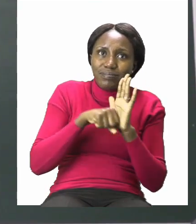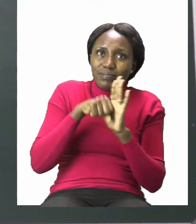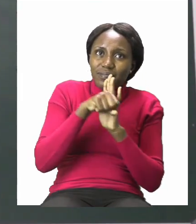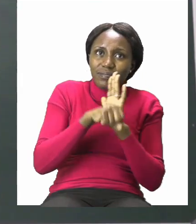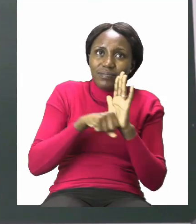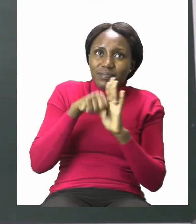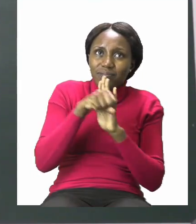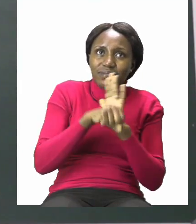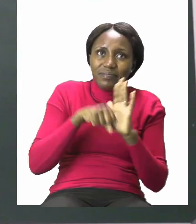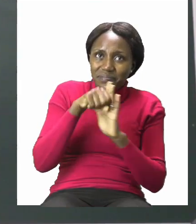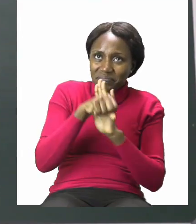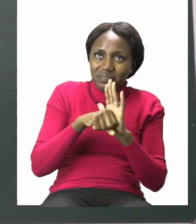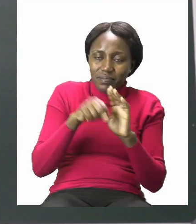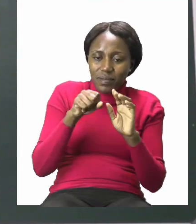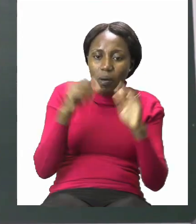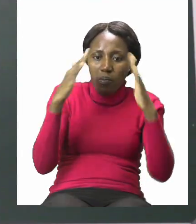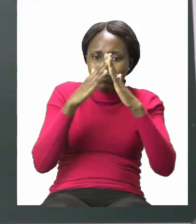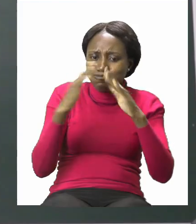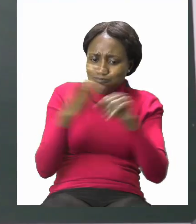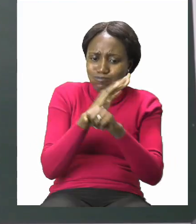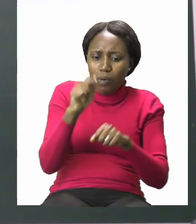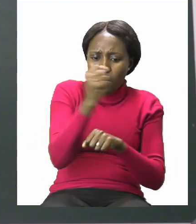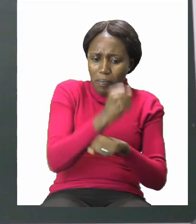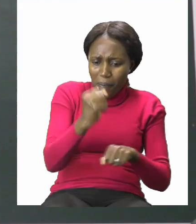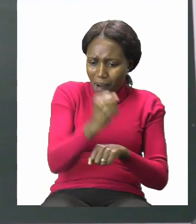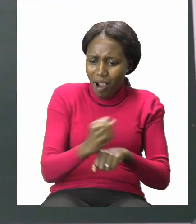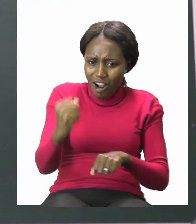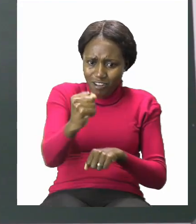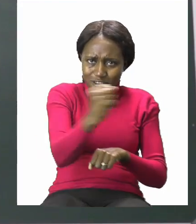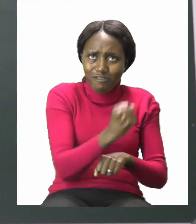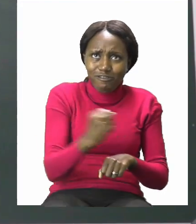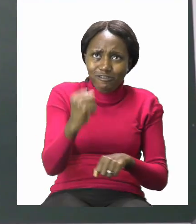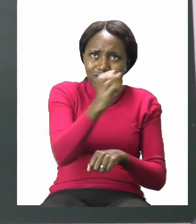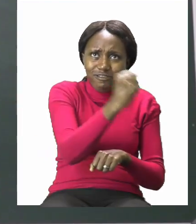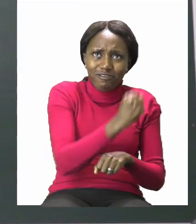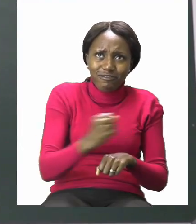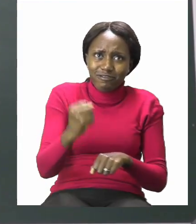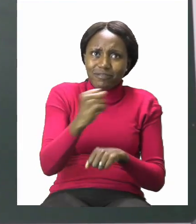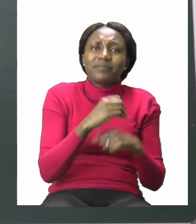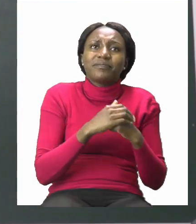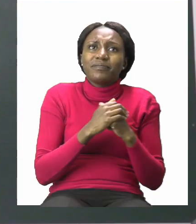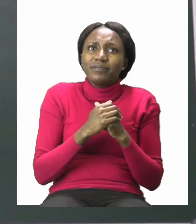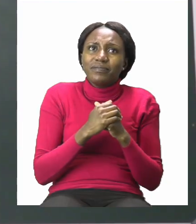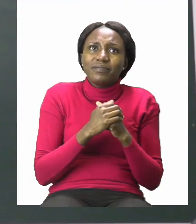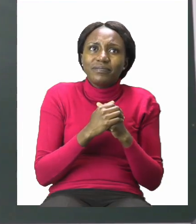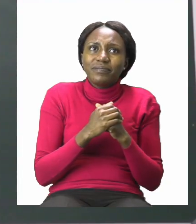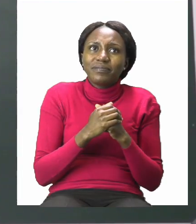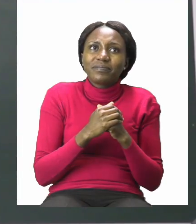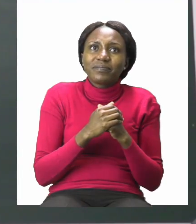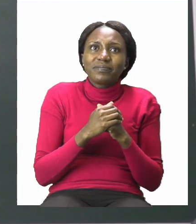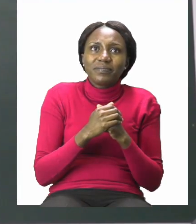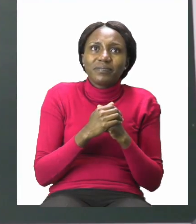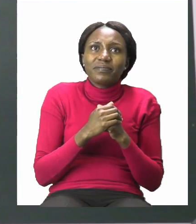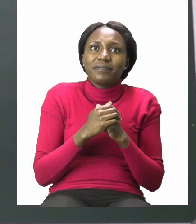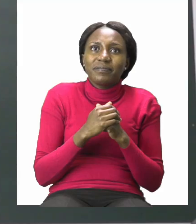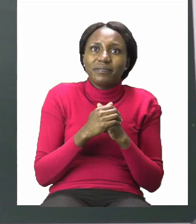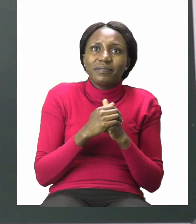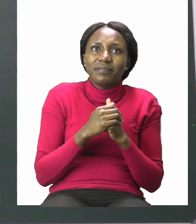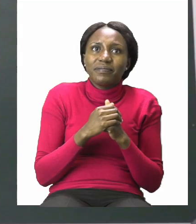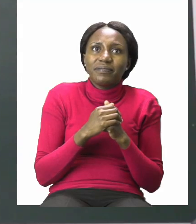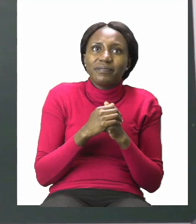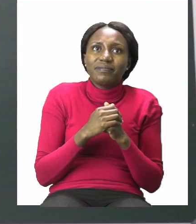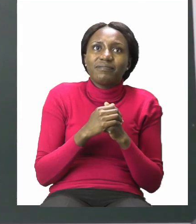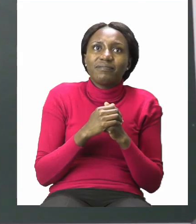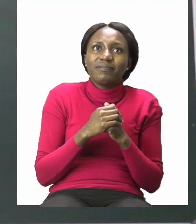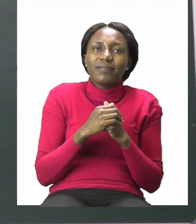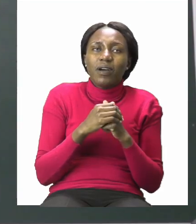over the house, doop, doop, doop, doop, doop, doop, doop, around the roof of my house, and the